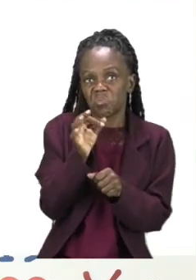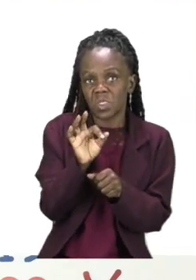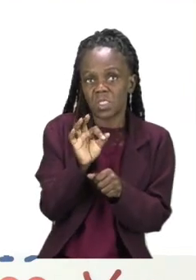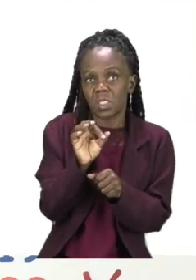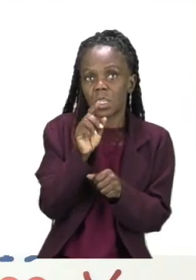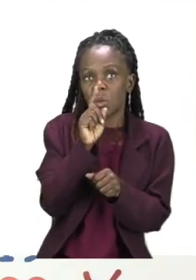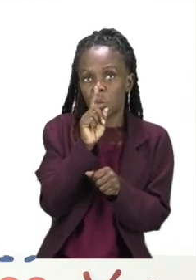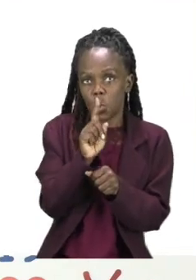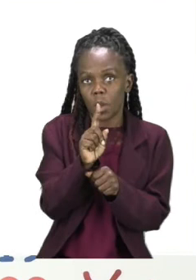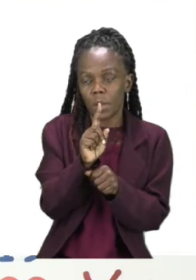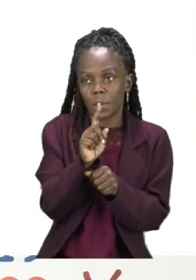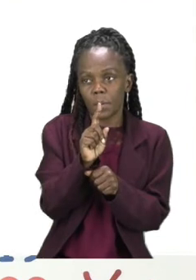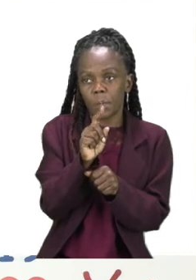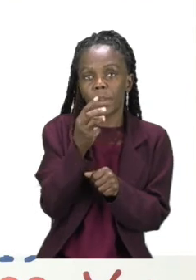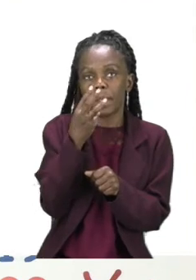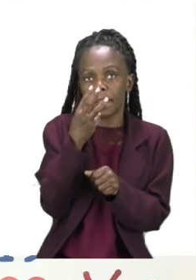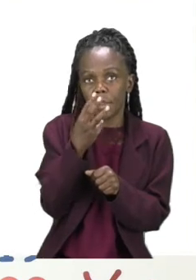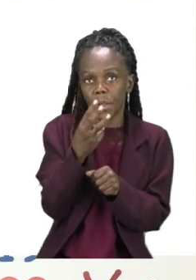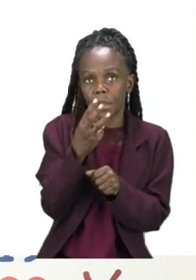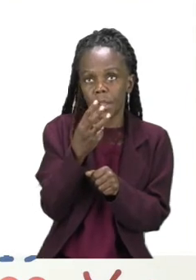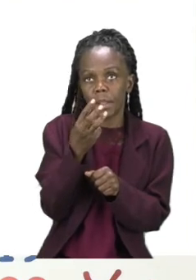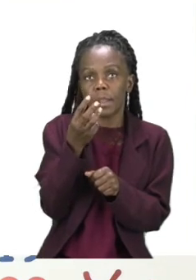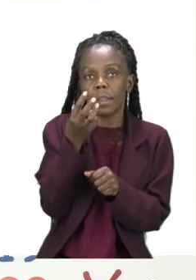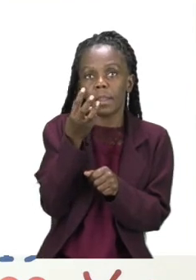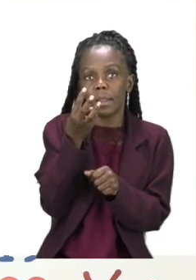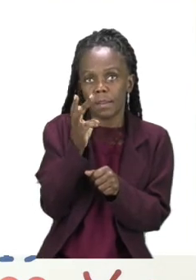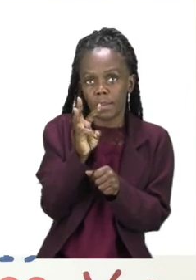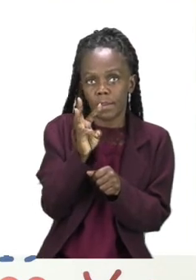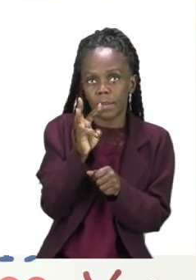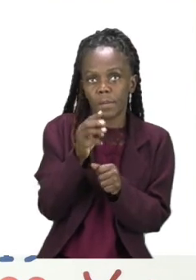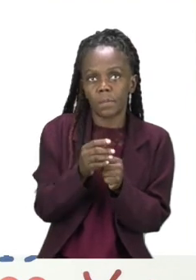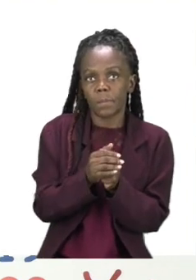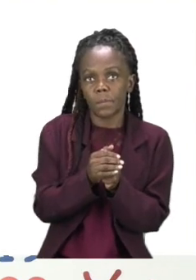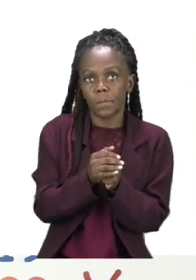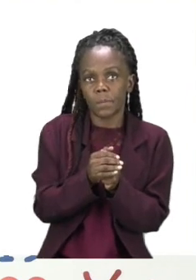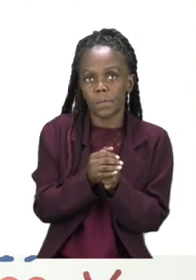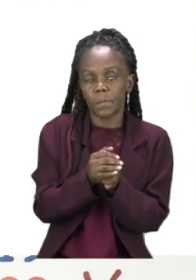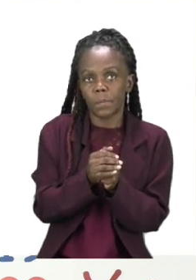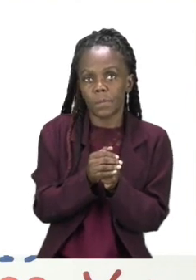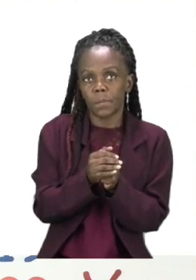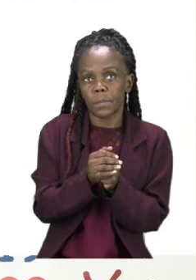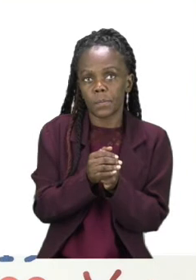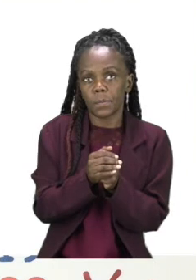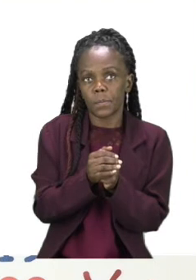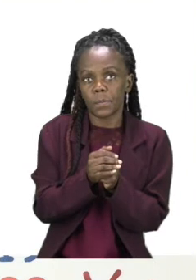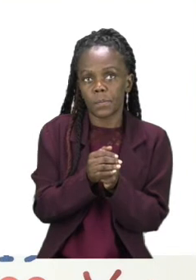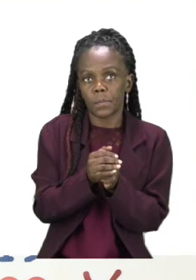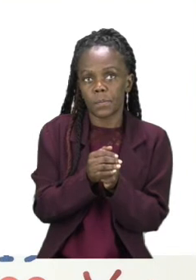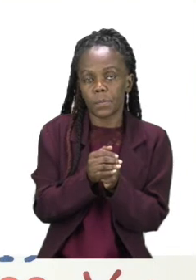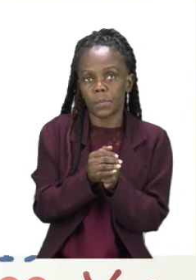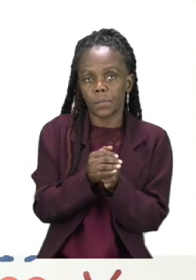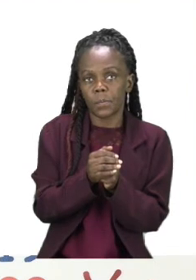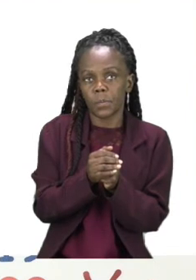1, 3, and 6. So when we find our small numbers, we